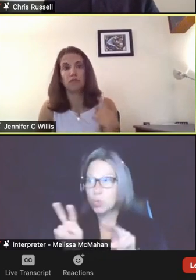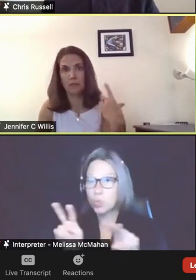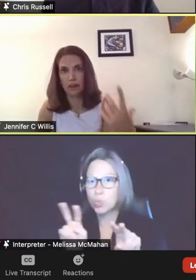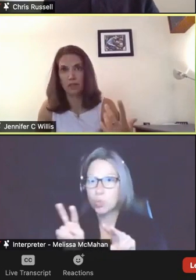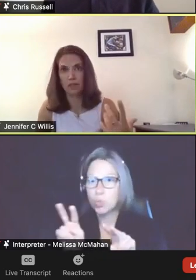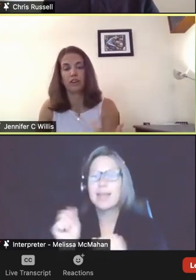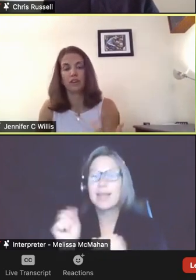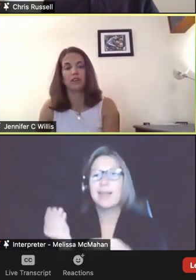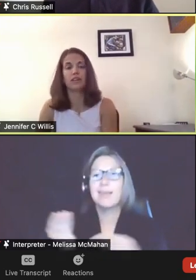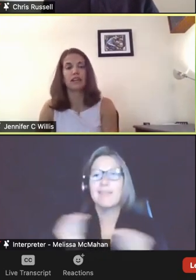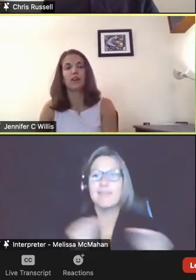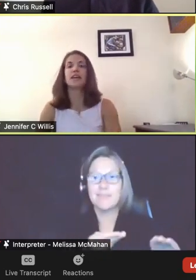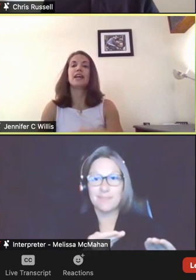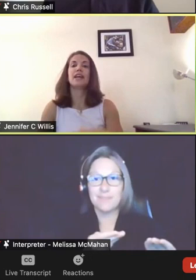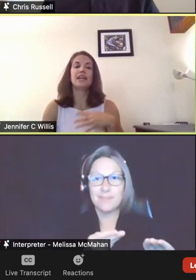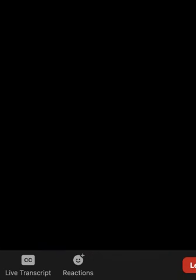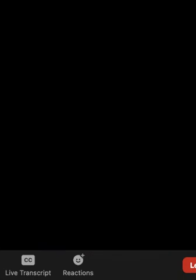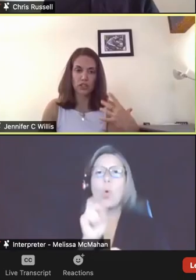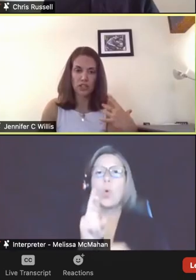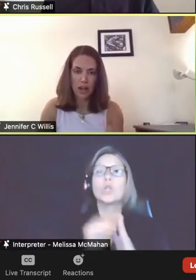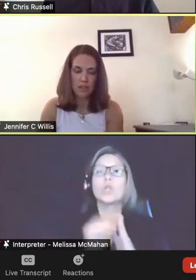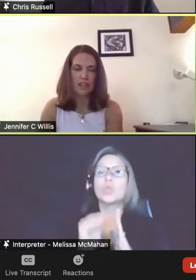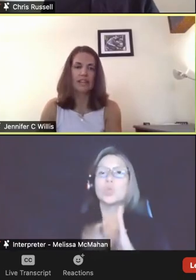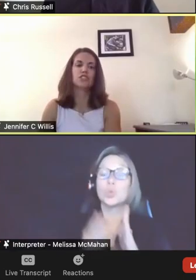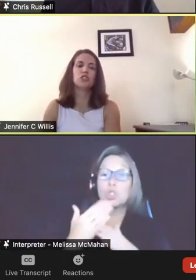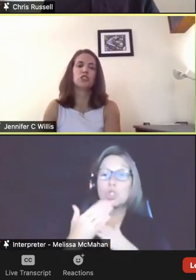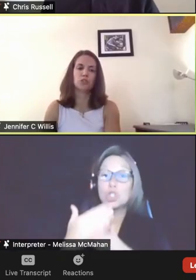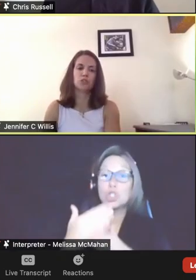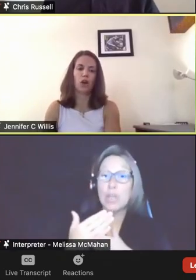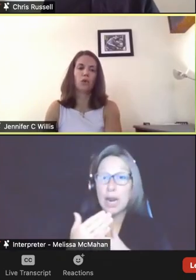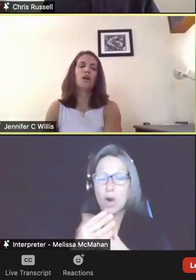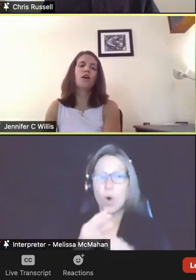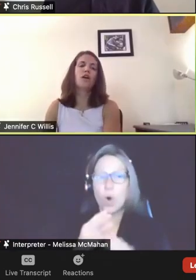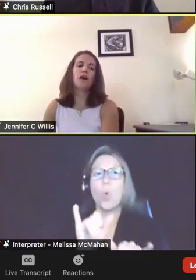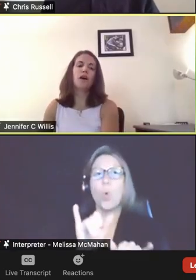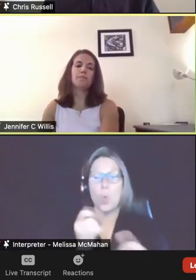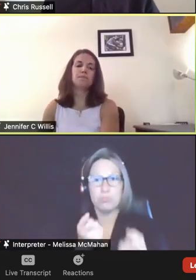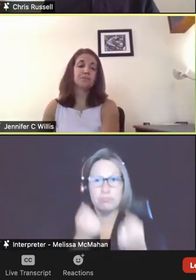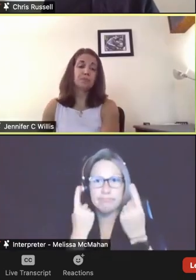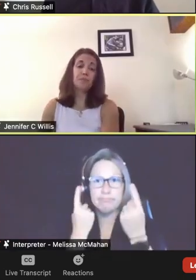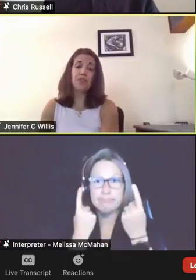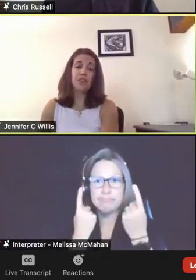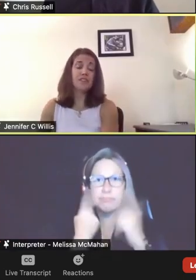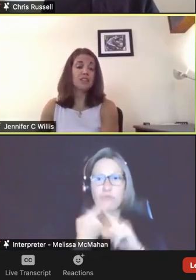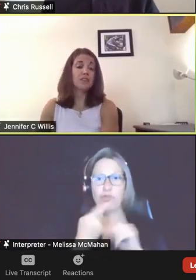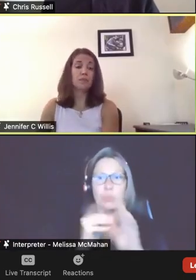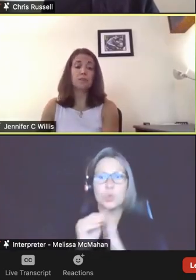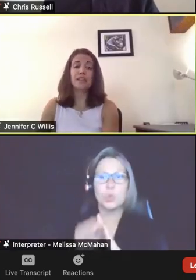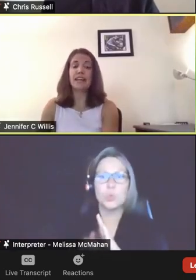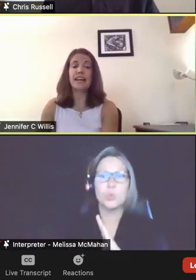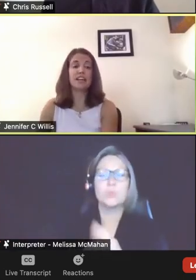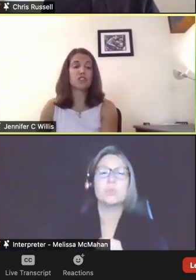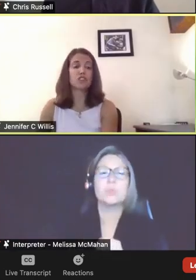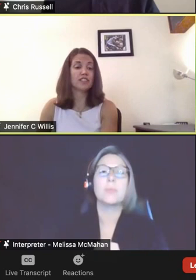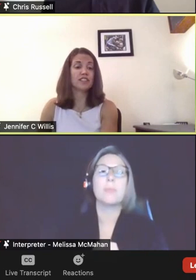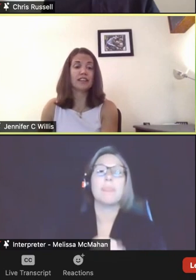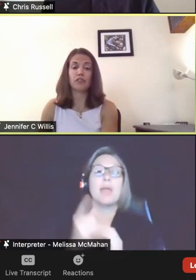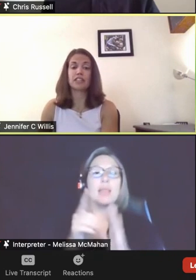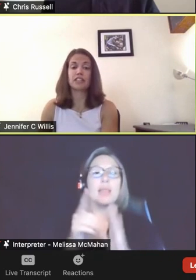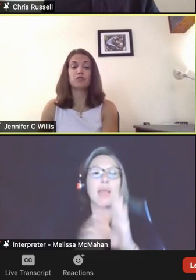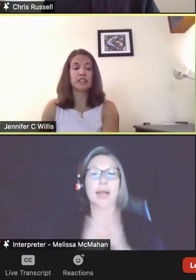in whatever manner that they are giving it out, in whatever time that they need to do so. They develop and maintain